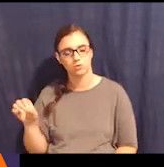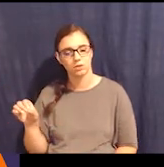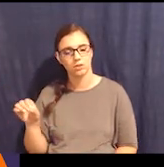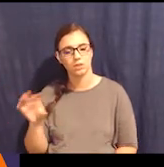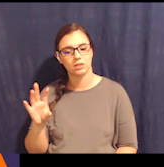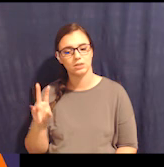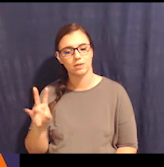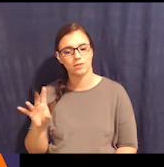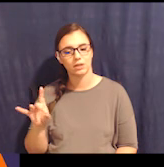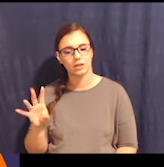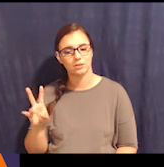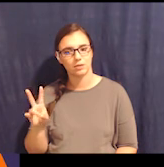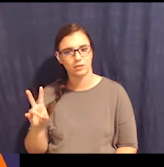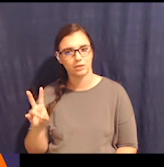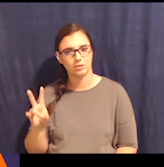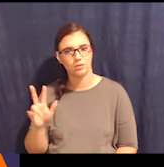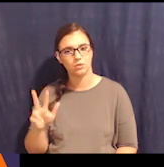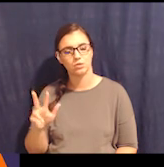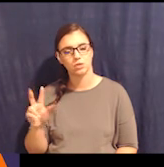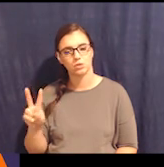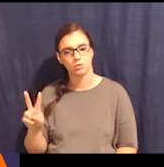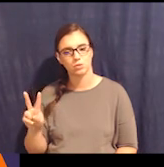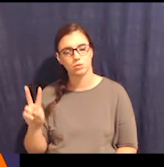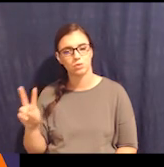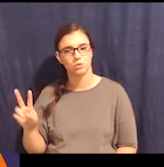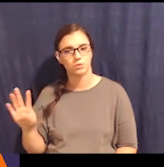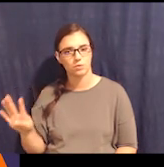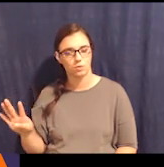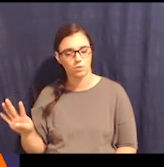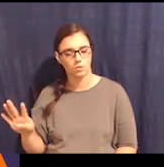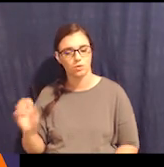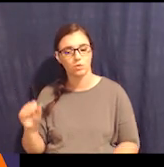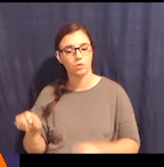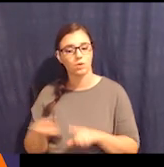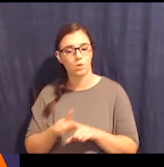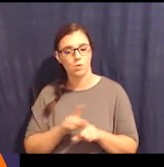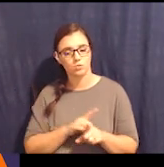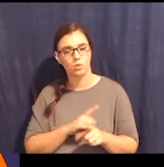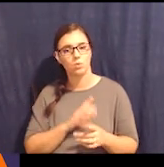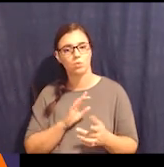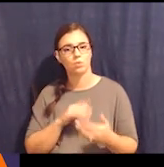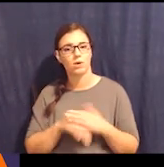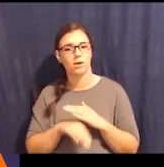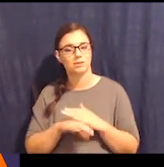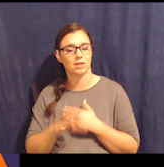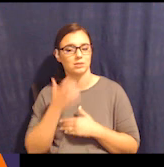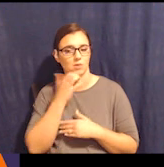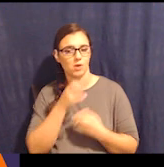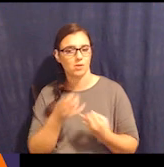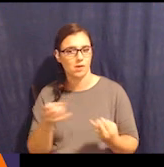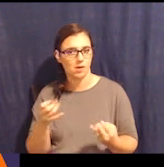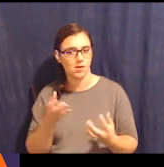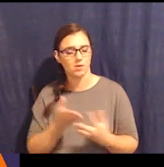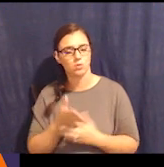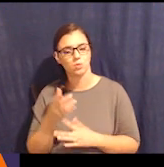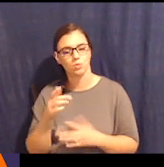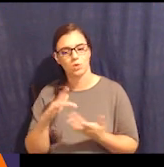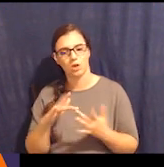1-800-787-3224. You can also access their hotline through an online chat, which is